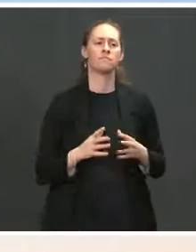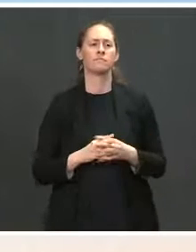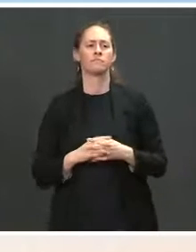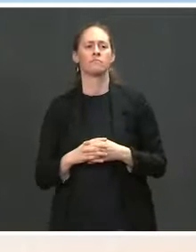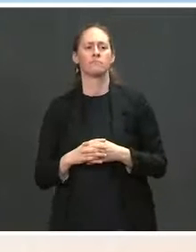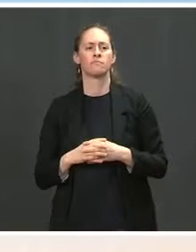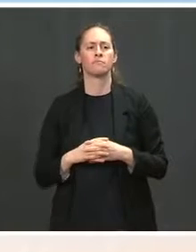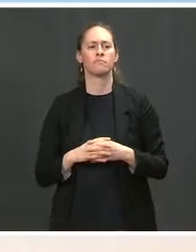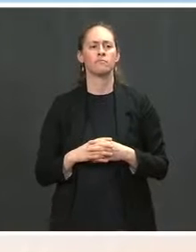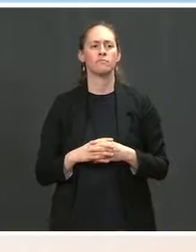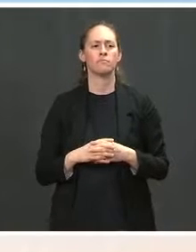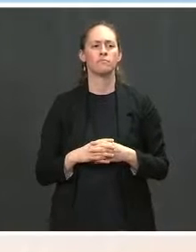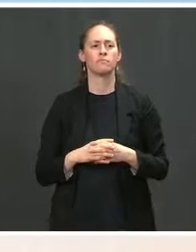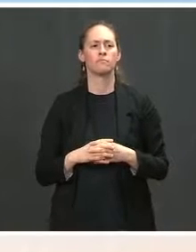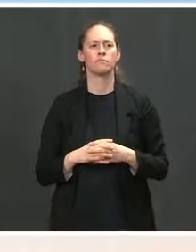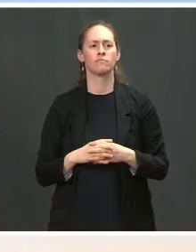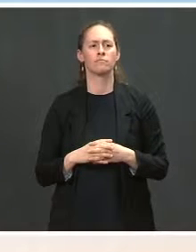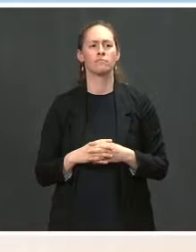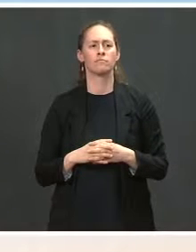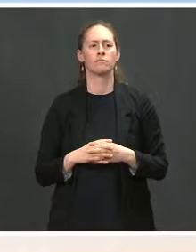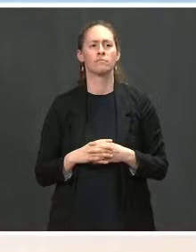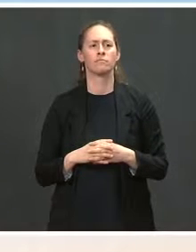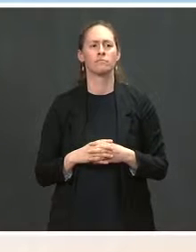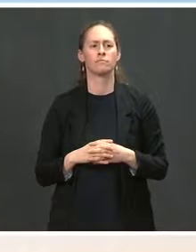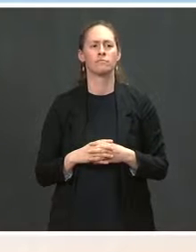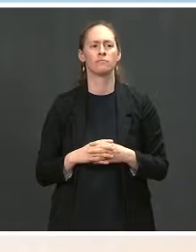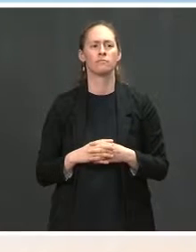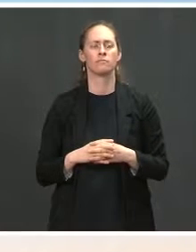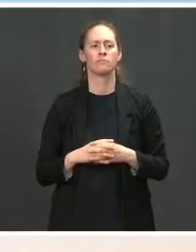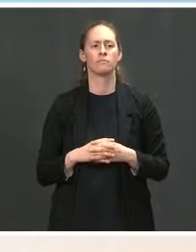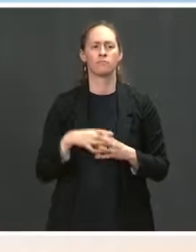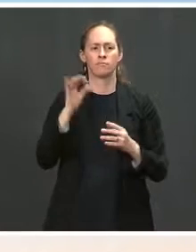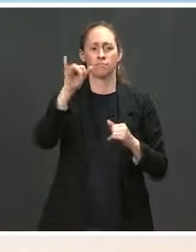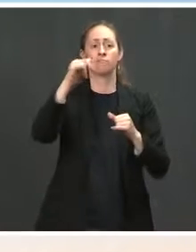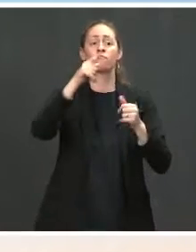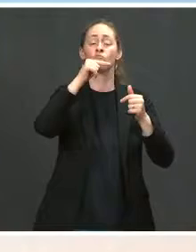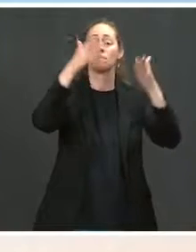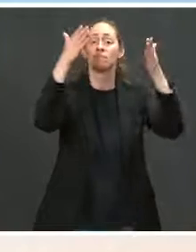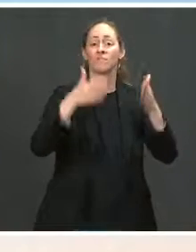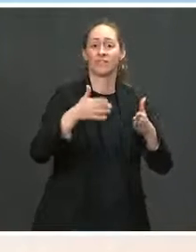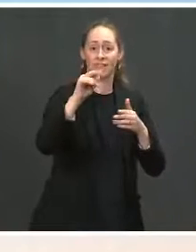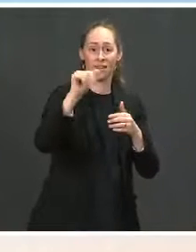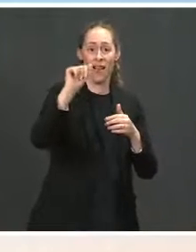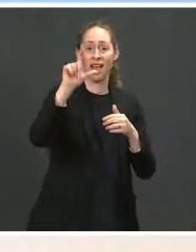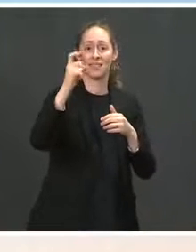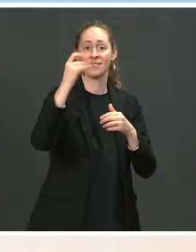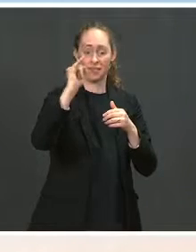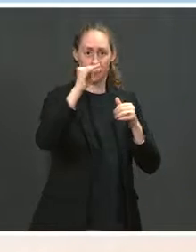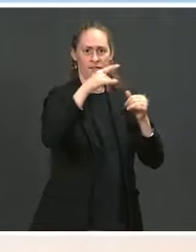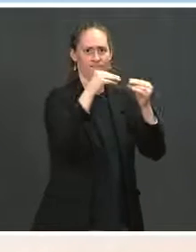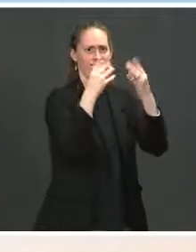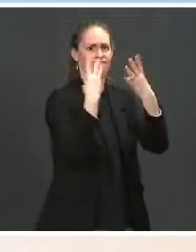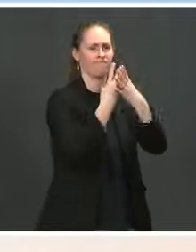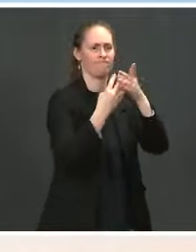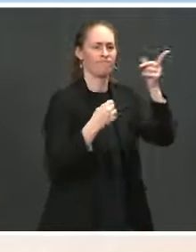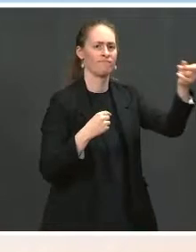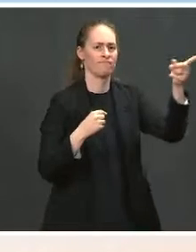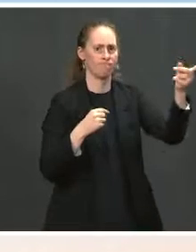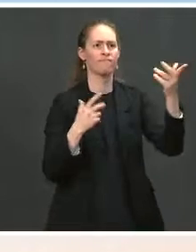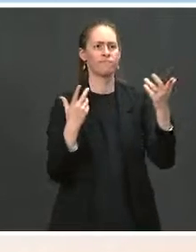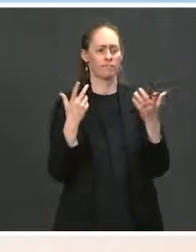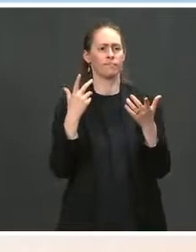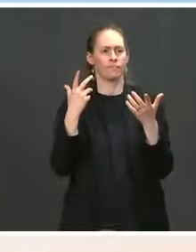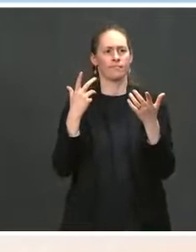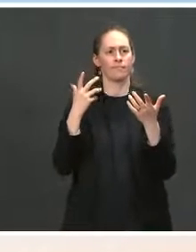of Alexei Navalny is something that we raise frequently and through many channels with the Russians, and we have repeatedly called for an improvement in